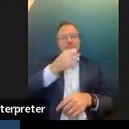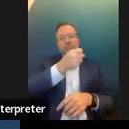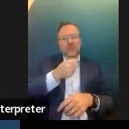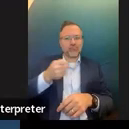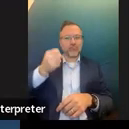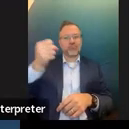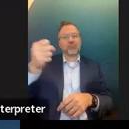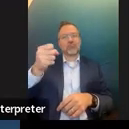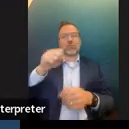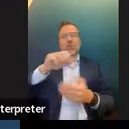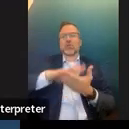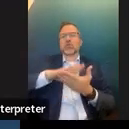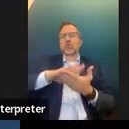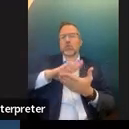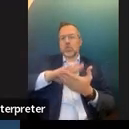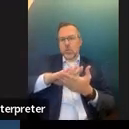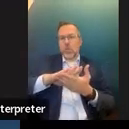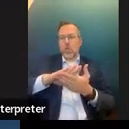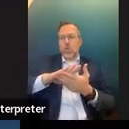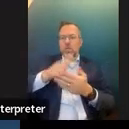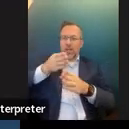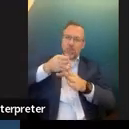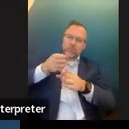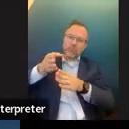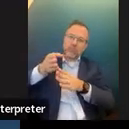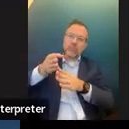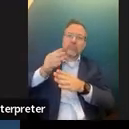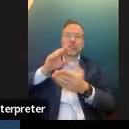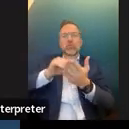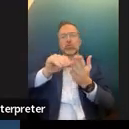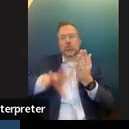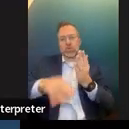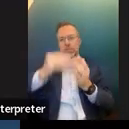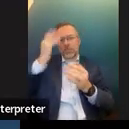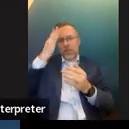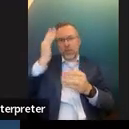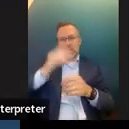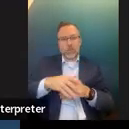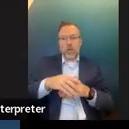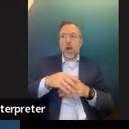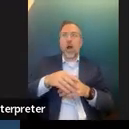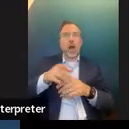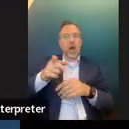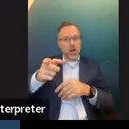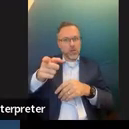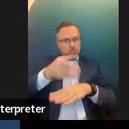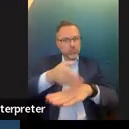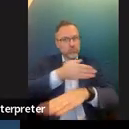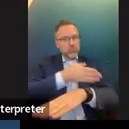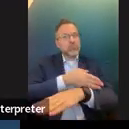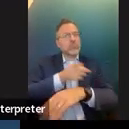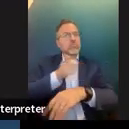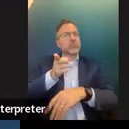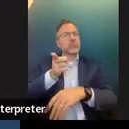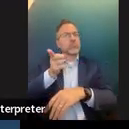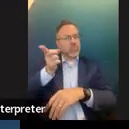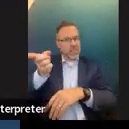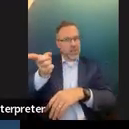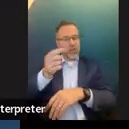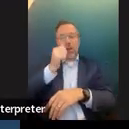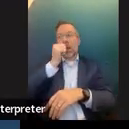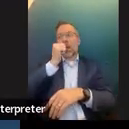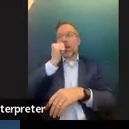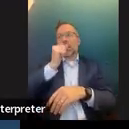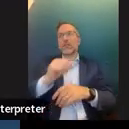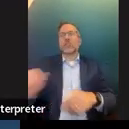specialized in working with students with autism. And he made progress in this school.